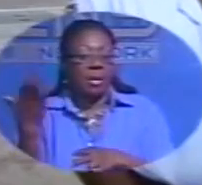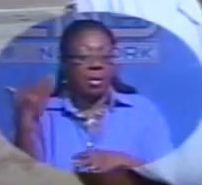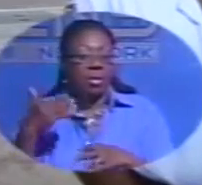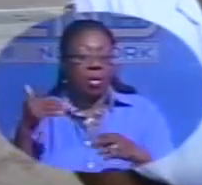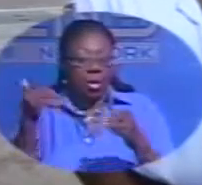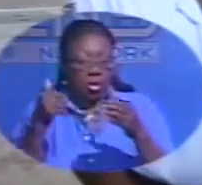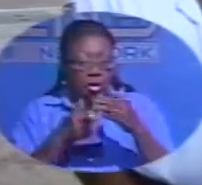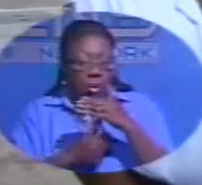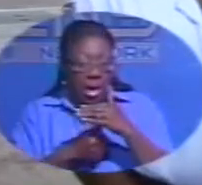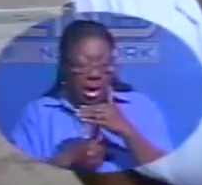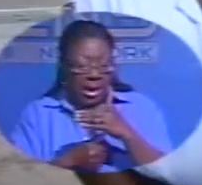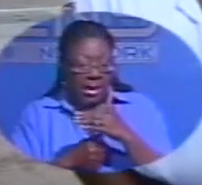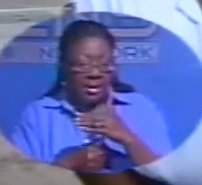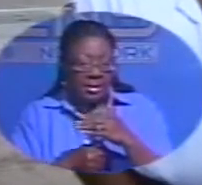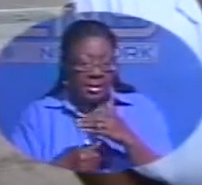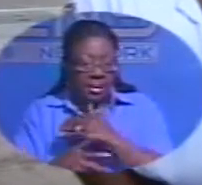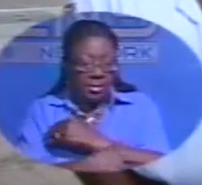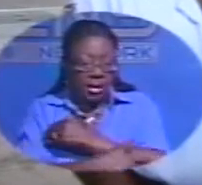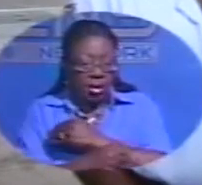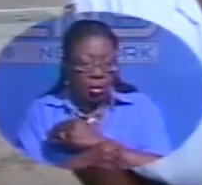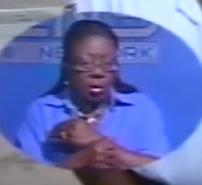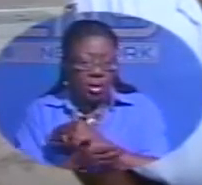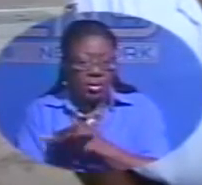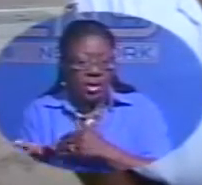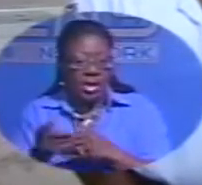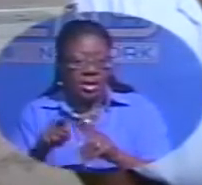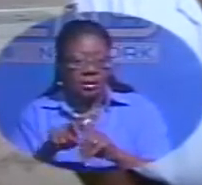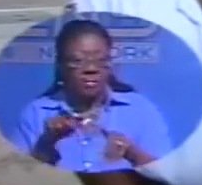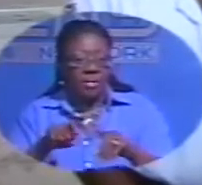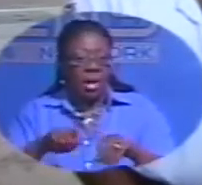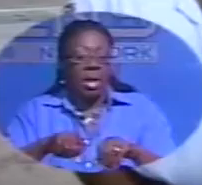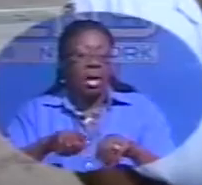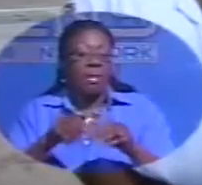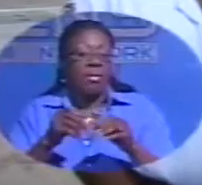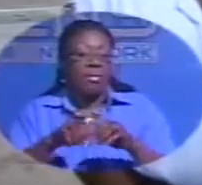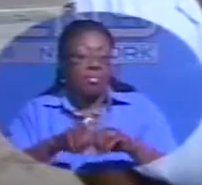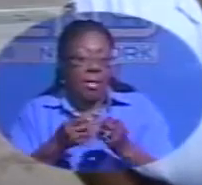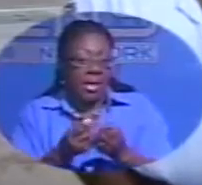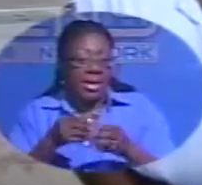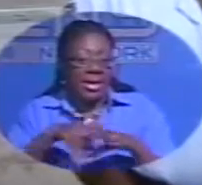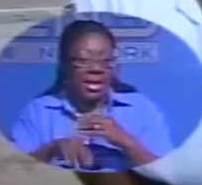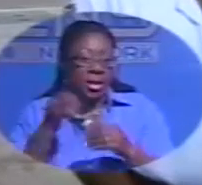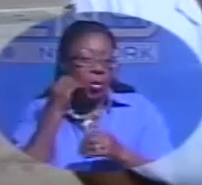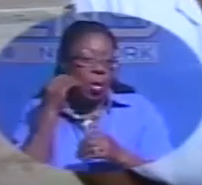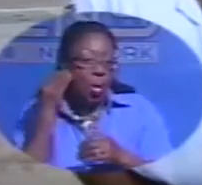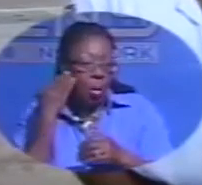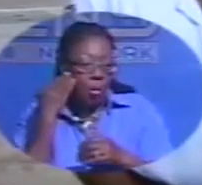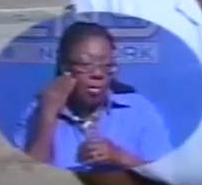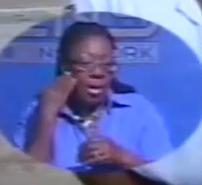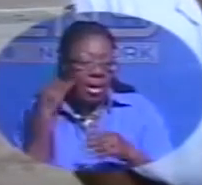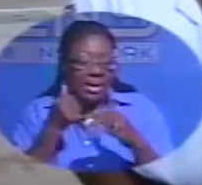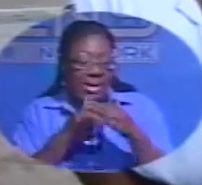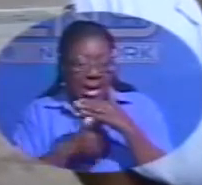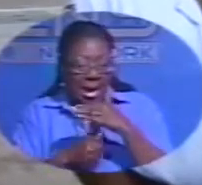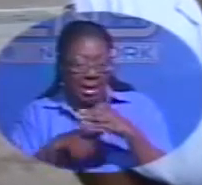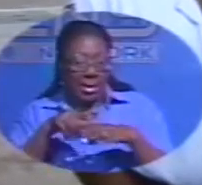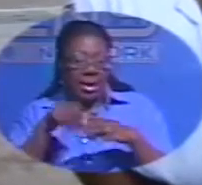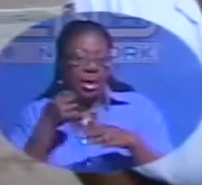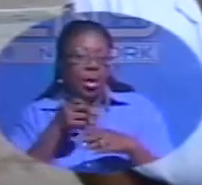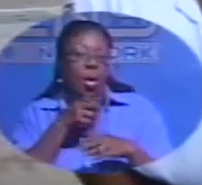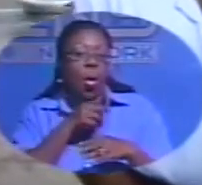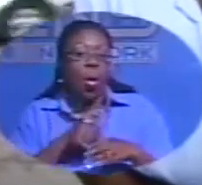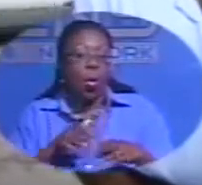store some items reportedly taken in a housebreaking from a resident just near to that location. During the